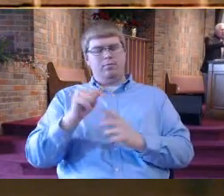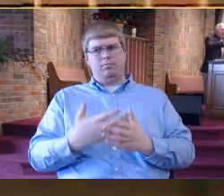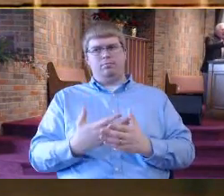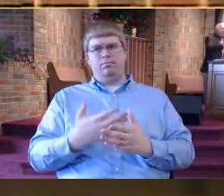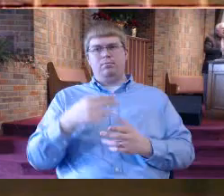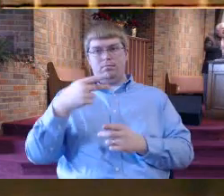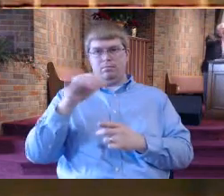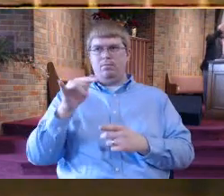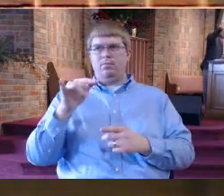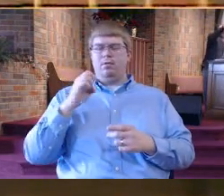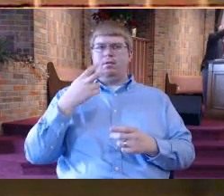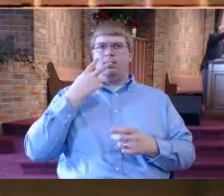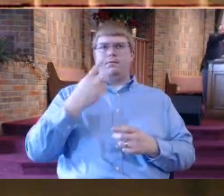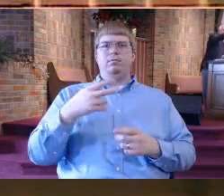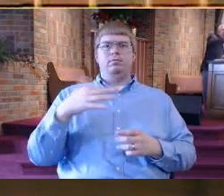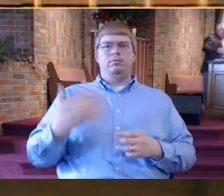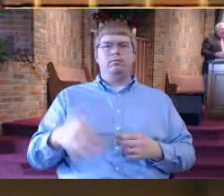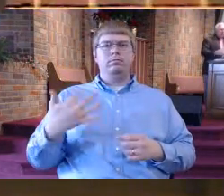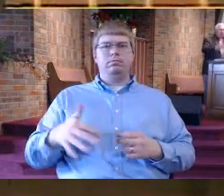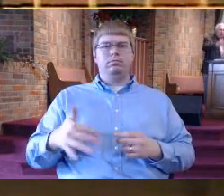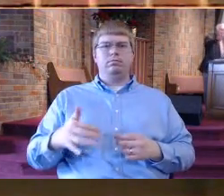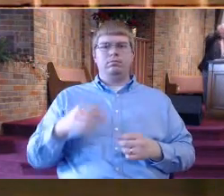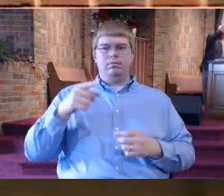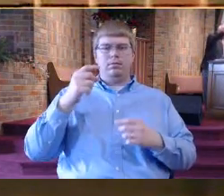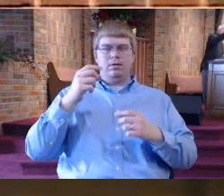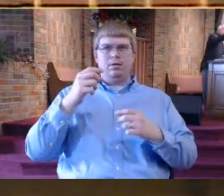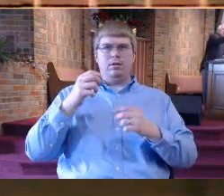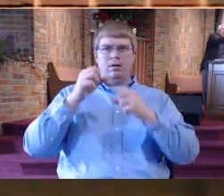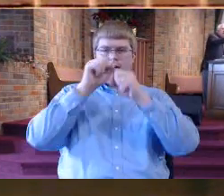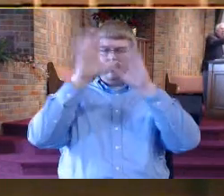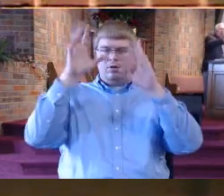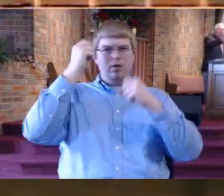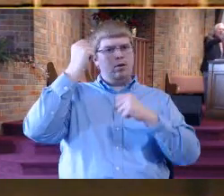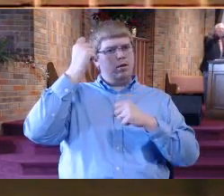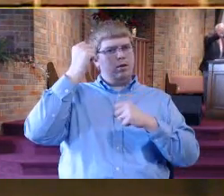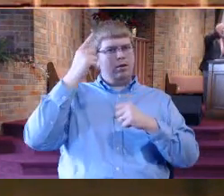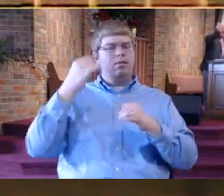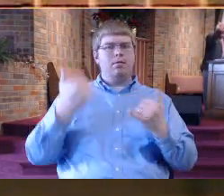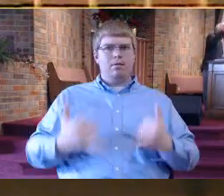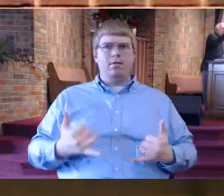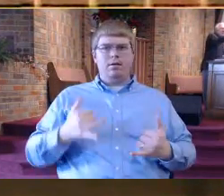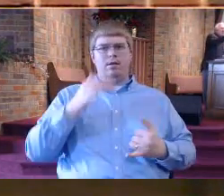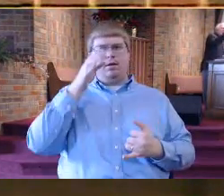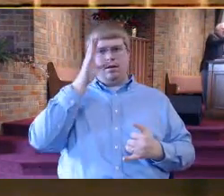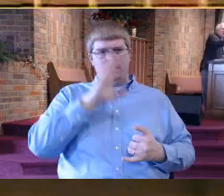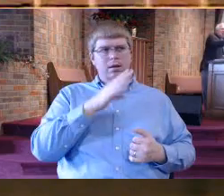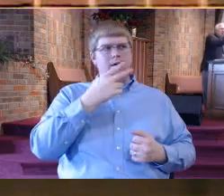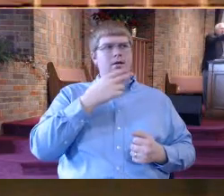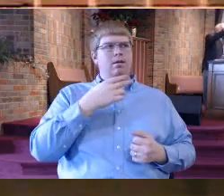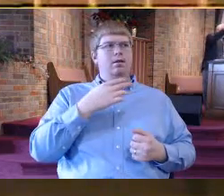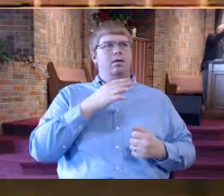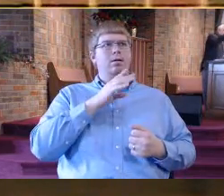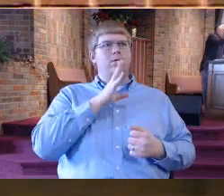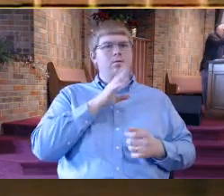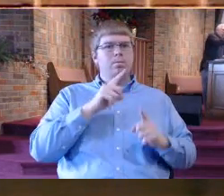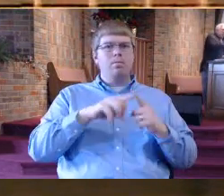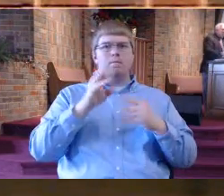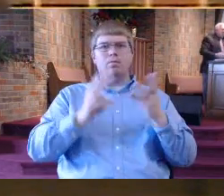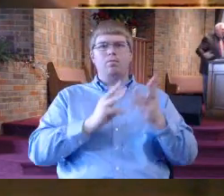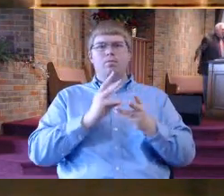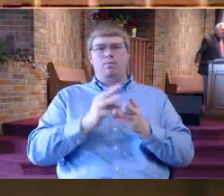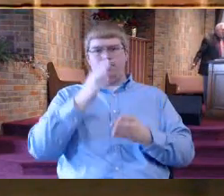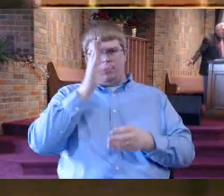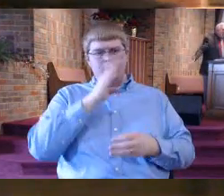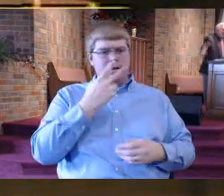Paul's revelation is God saw the world, God spoke to the world, and now God has sent his son to the world for the express